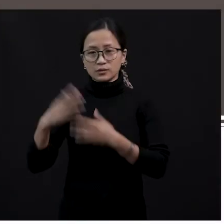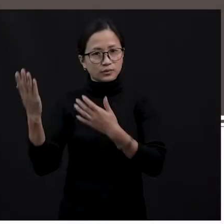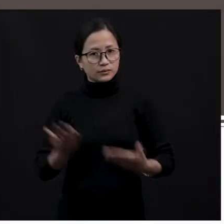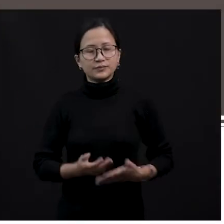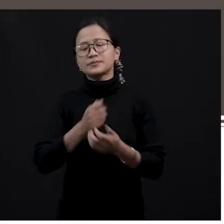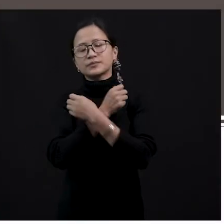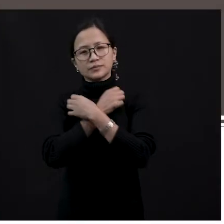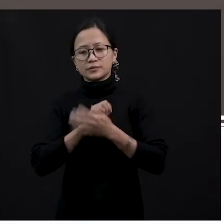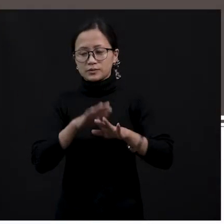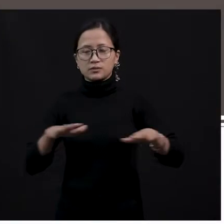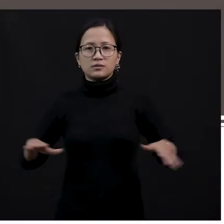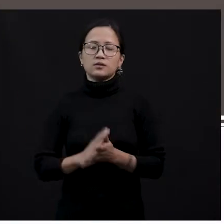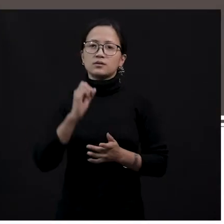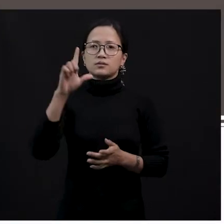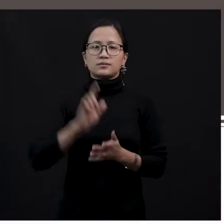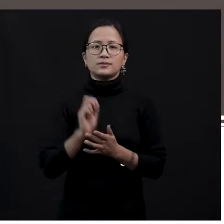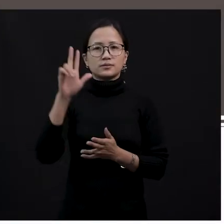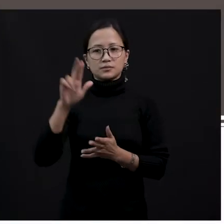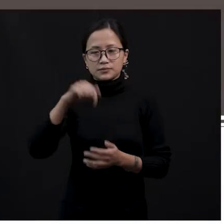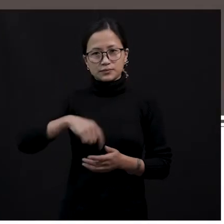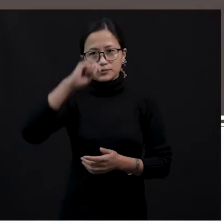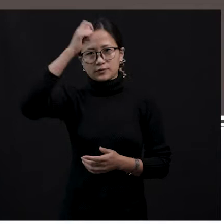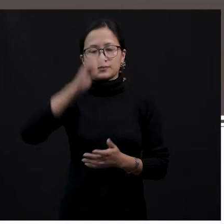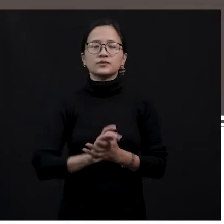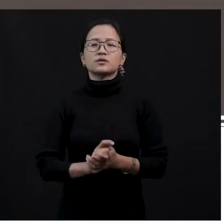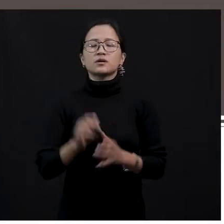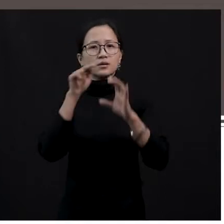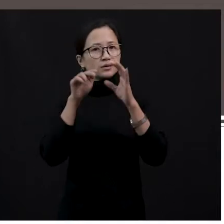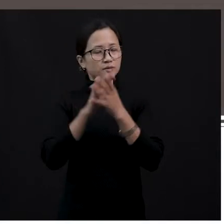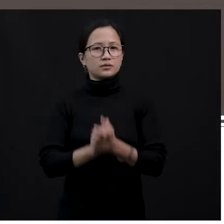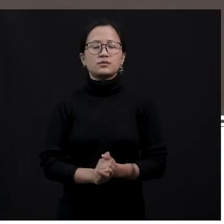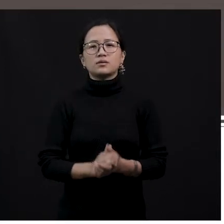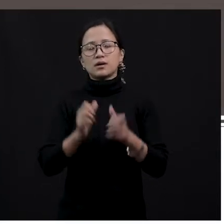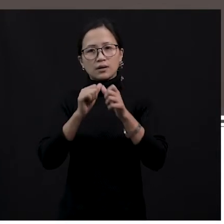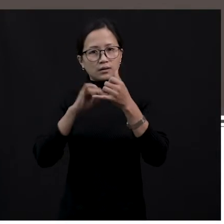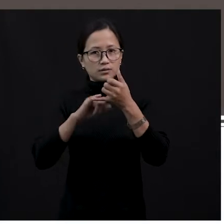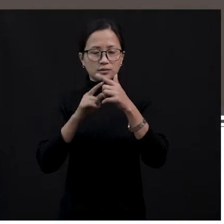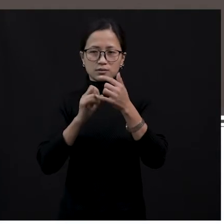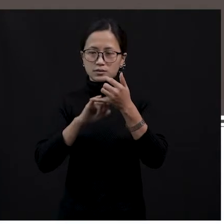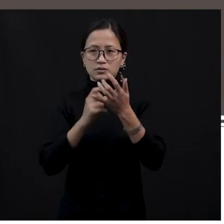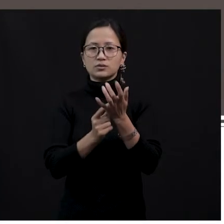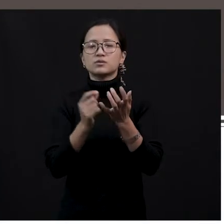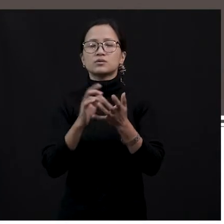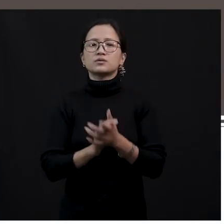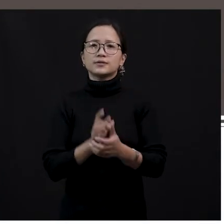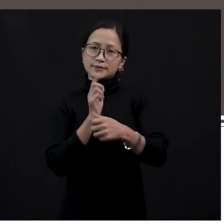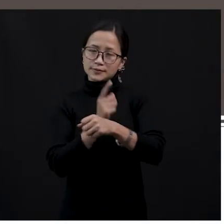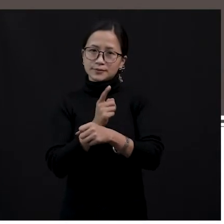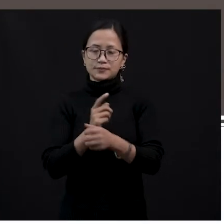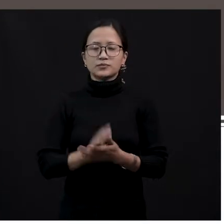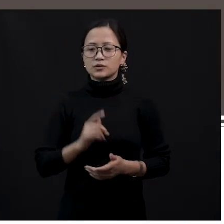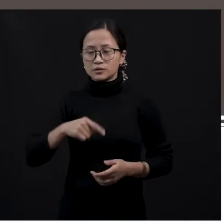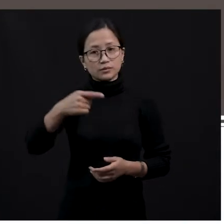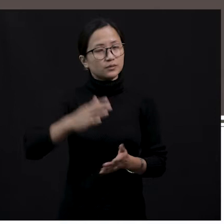Welcome, my dear students of Class 8 to this English class with me, your tutor Atsinyo Sekose. Today we are going to